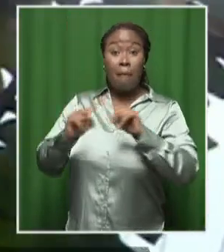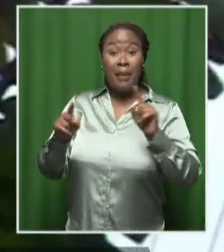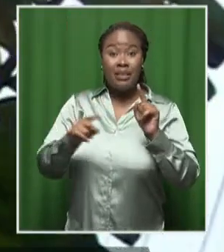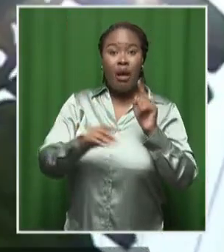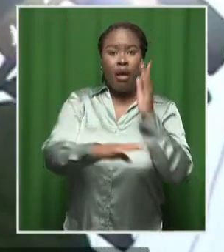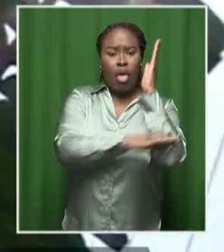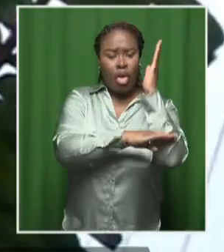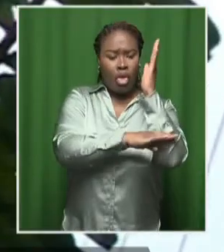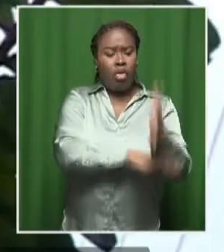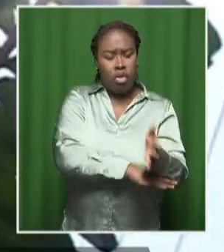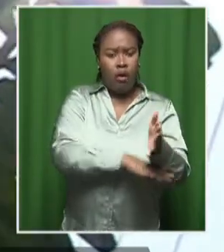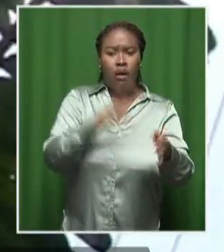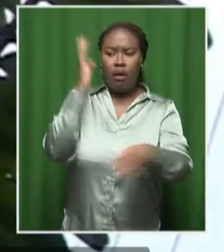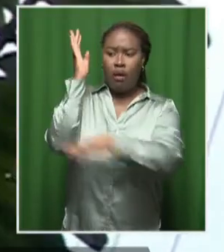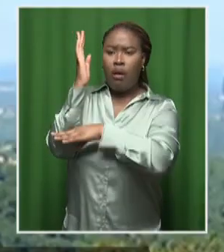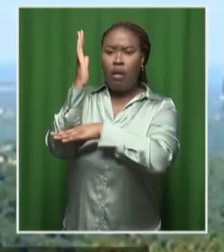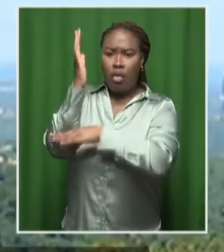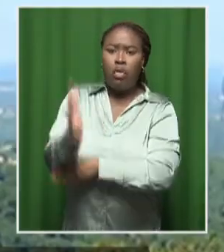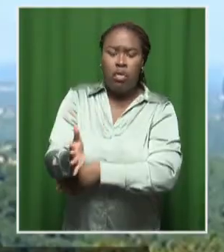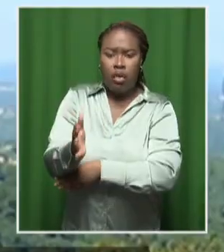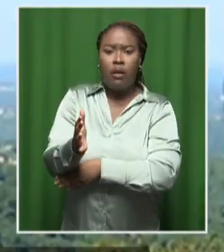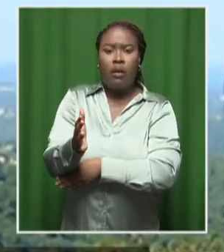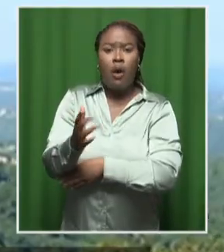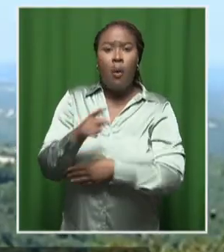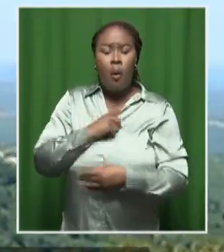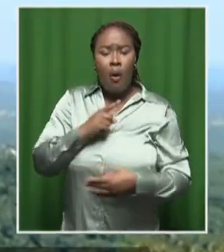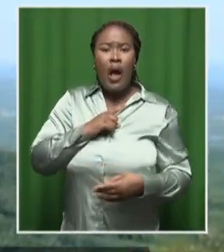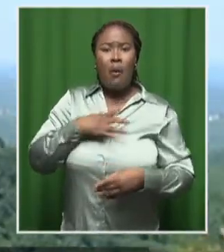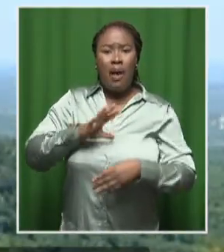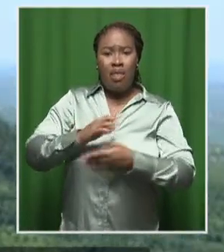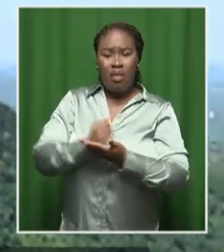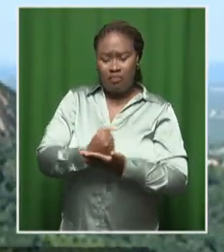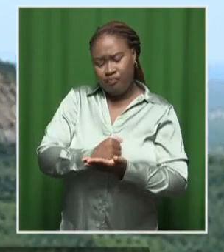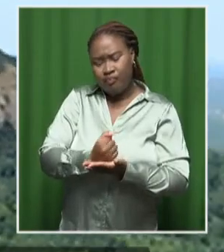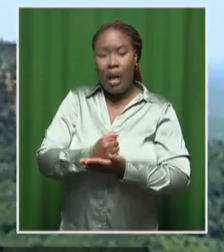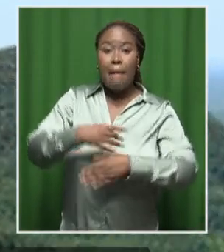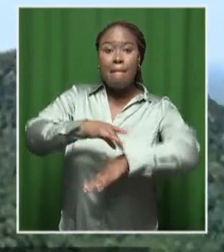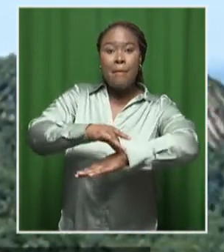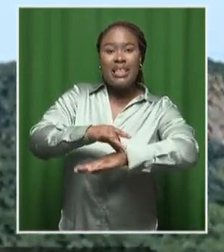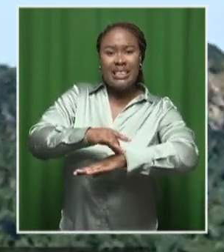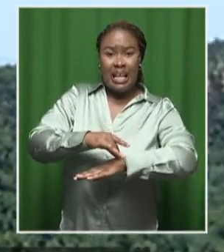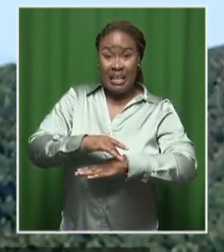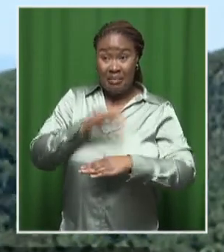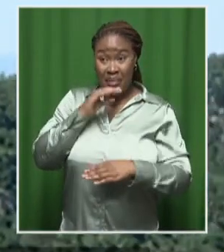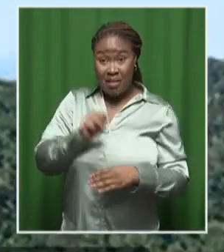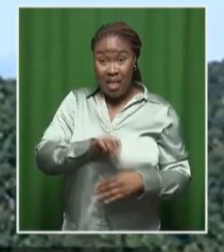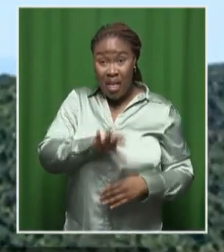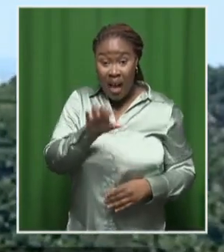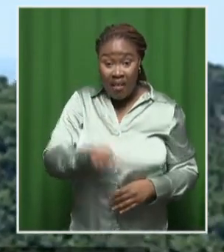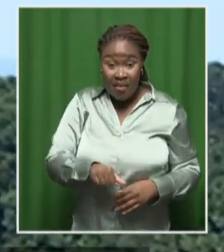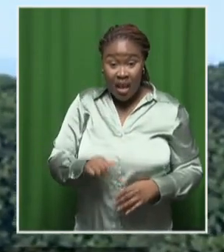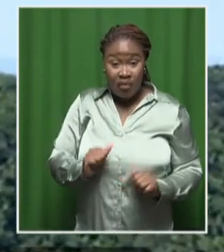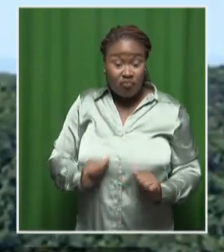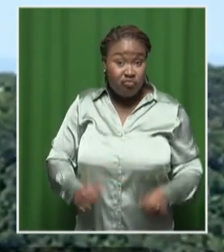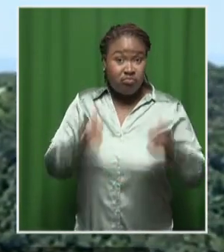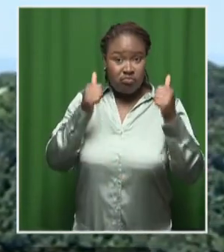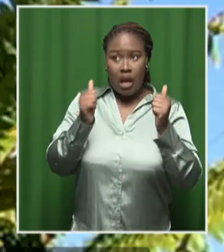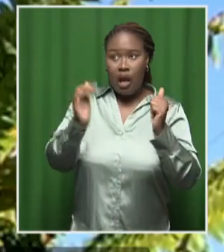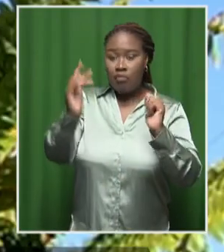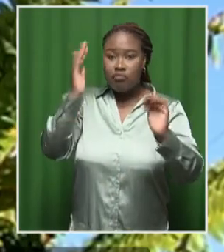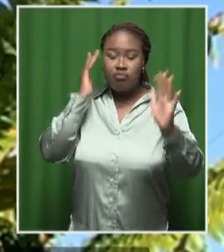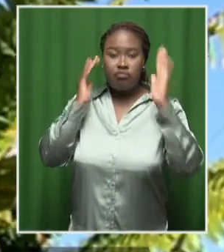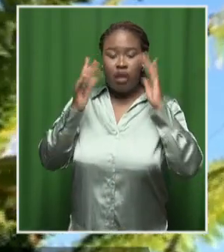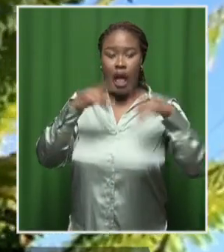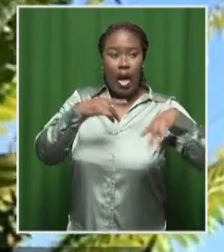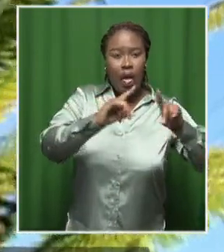cycad trees for their medicinal properties, South Africa may lose its status as the world's cycad biodiversity